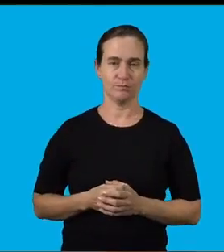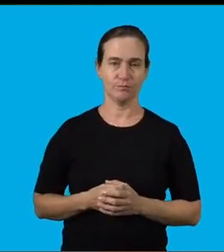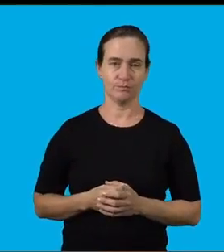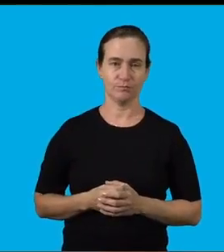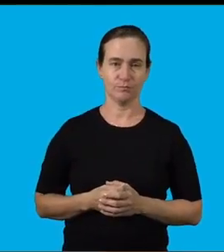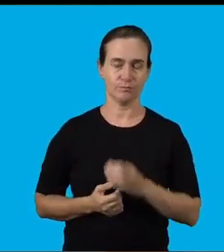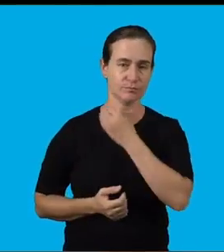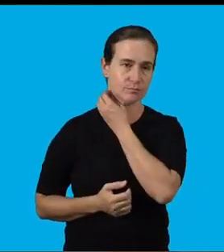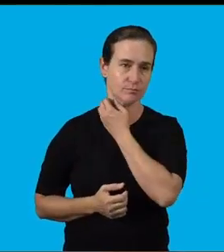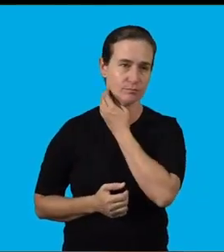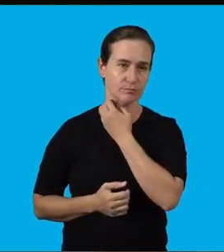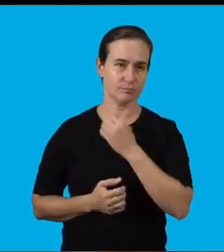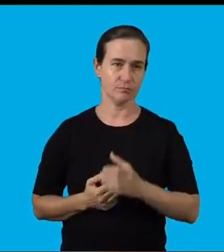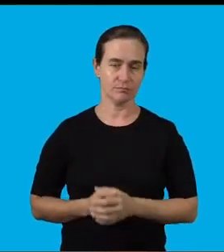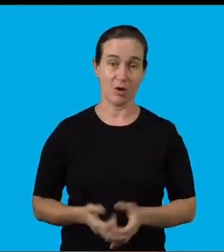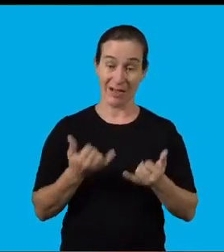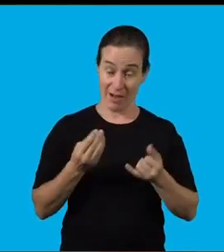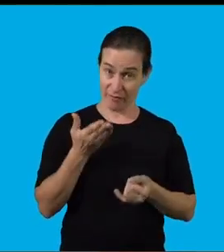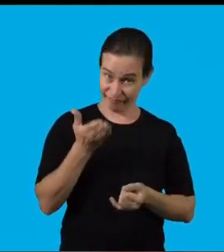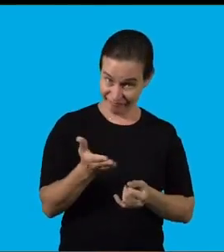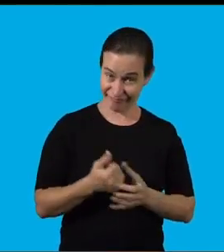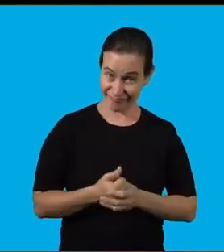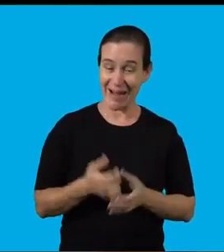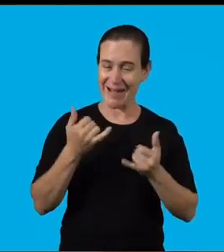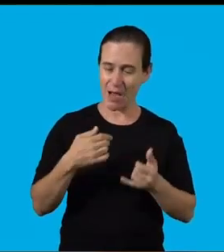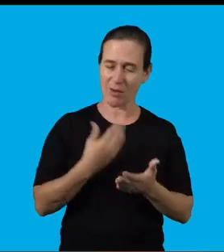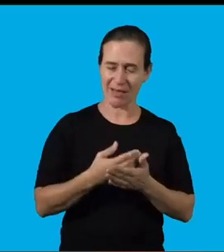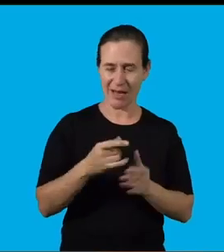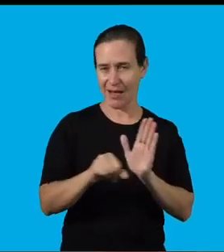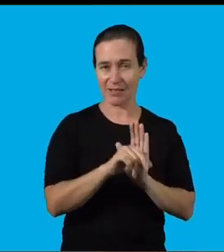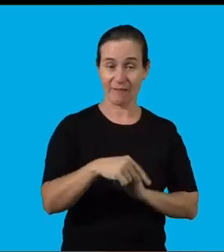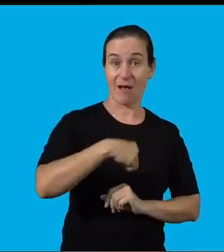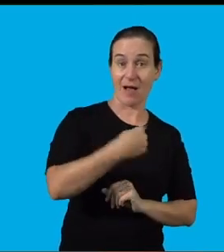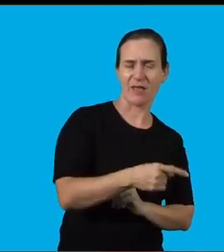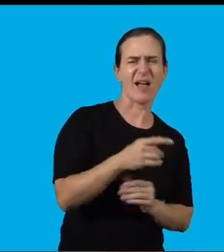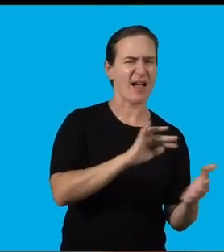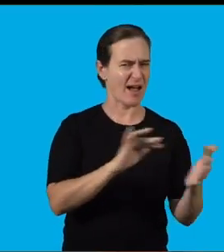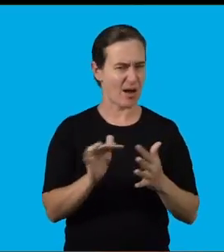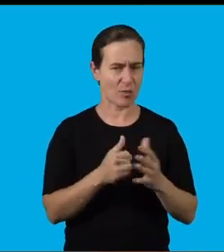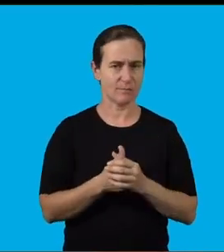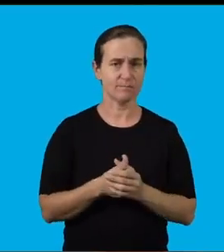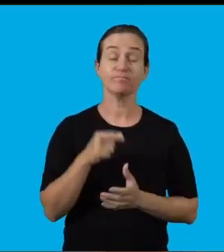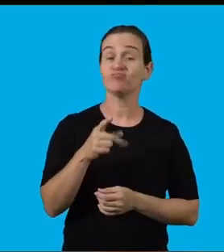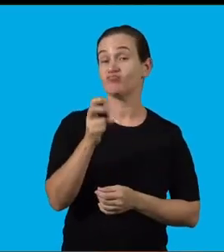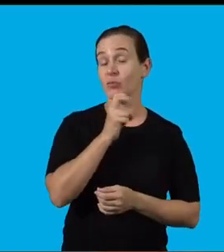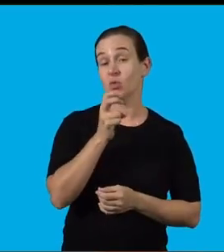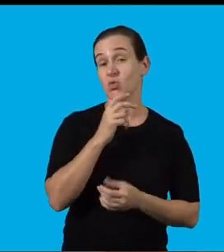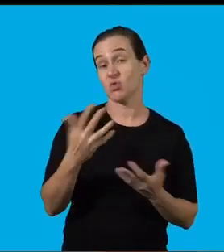2. Okay, now that we've got a factor, we can find the other factors by